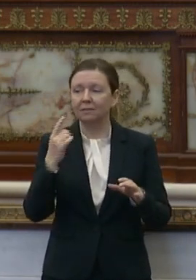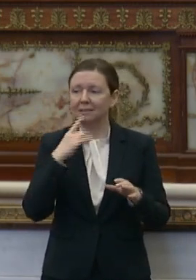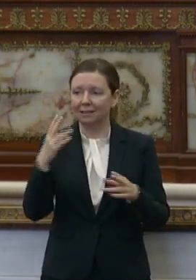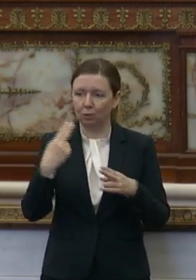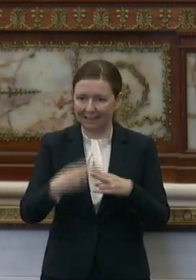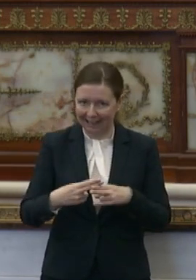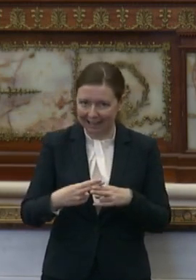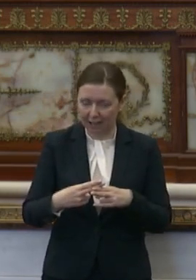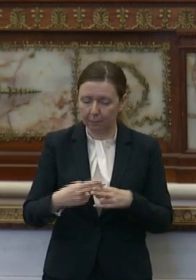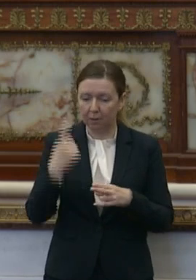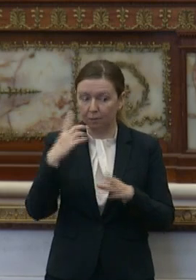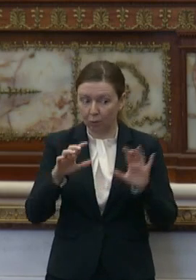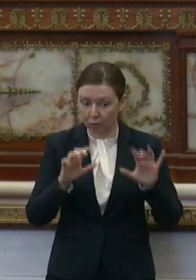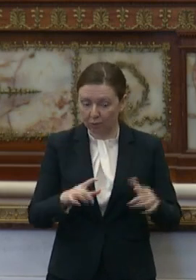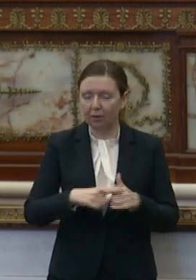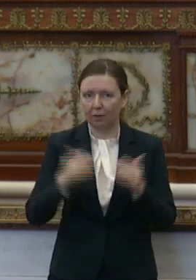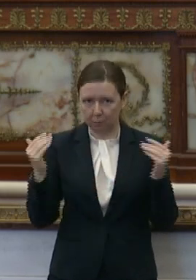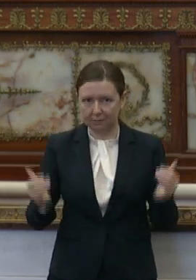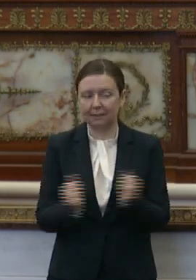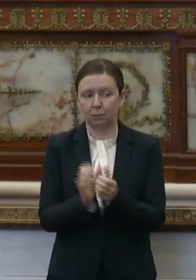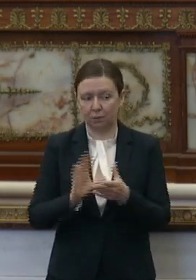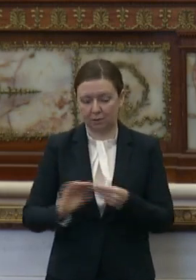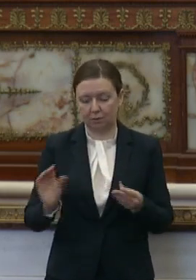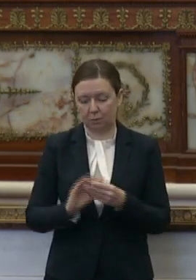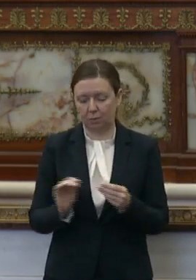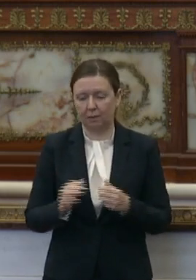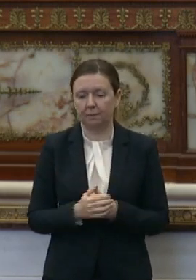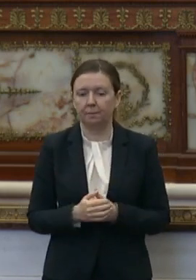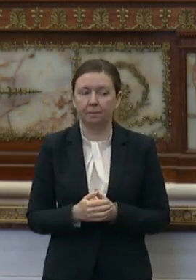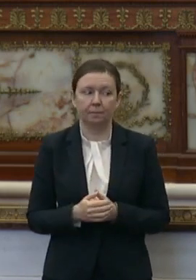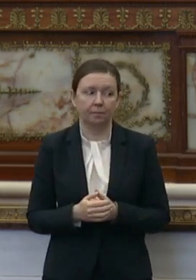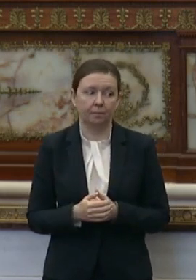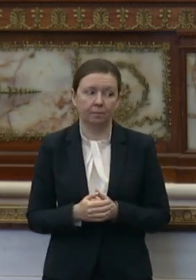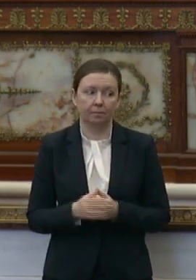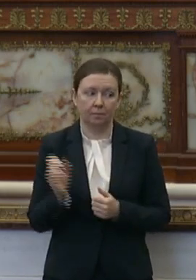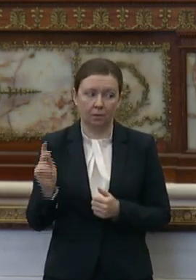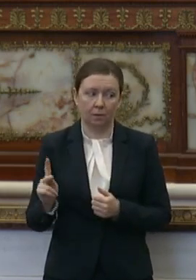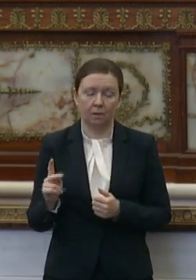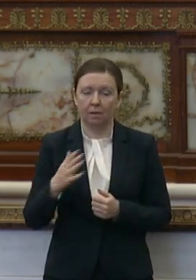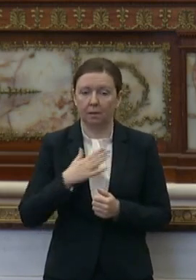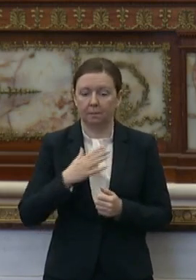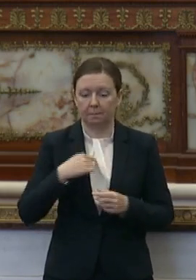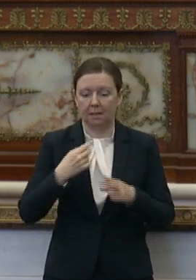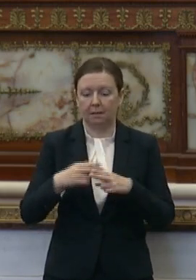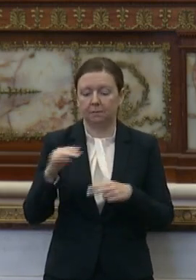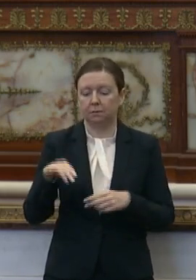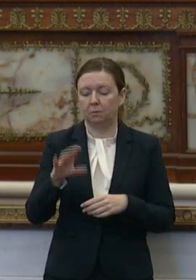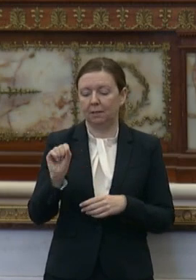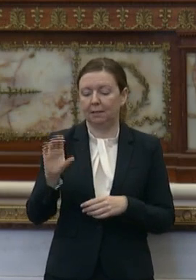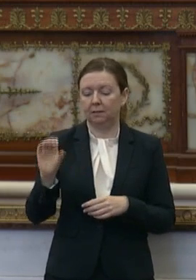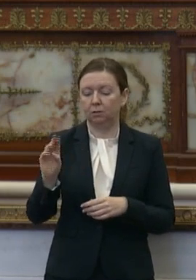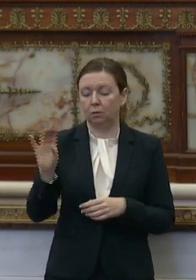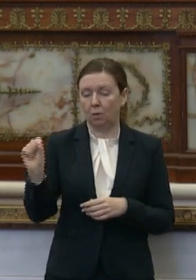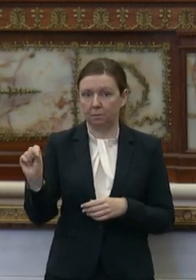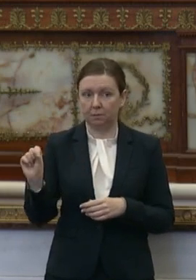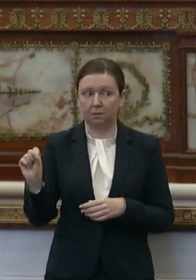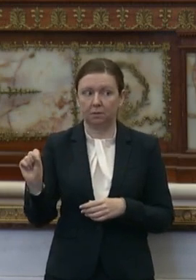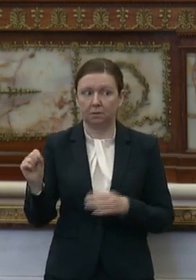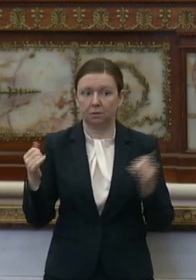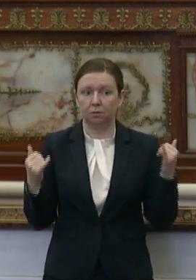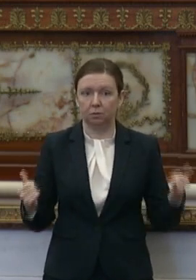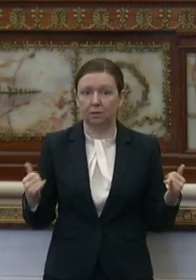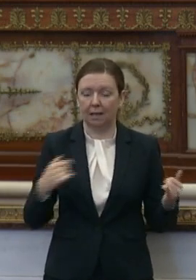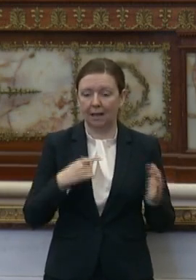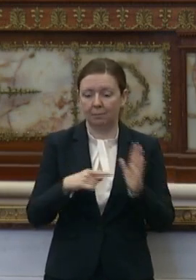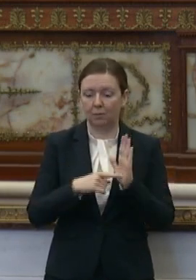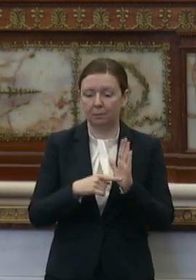your name for the record and proceed with your testimony. All right. My name is Marquise Combs. Today I